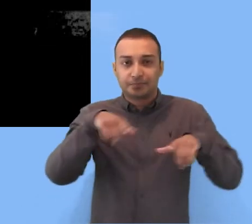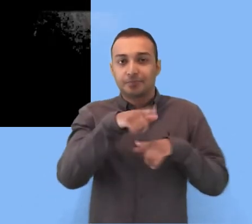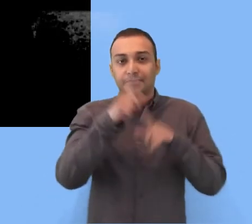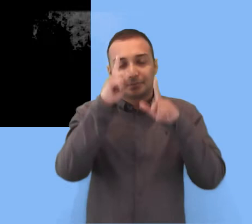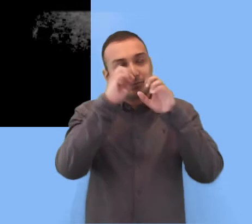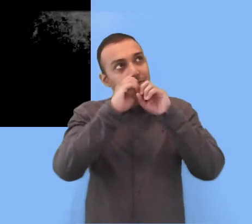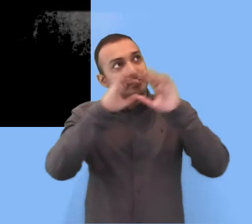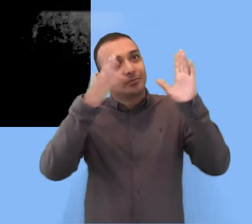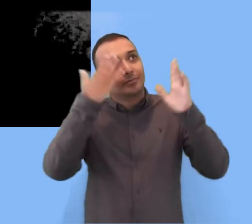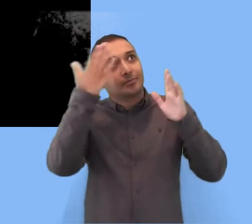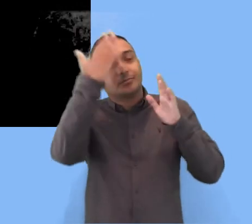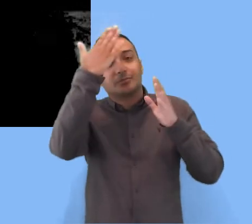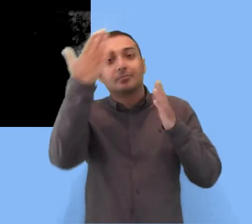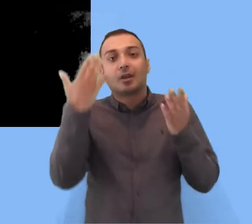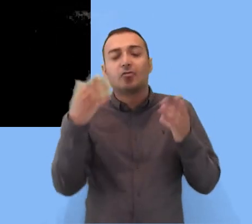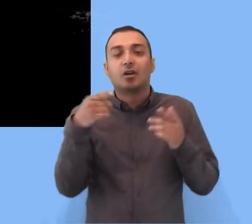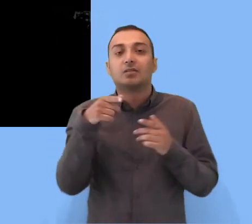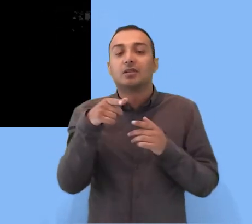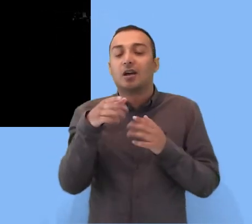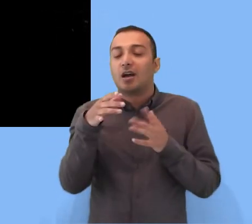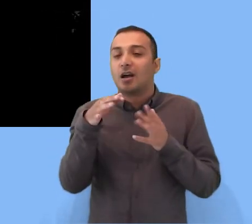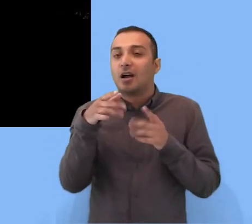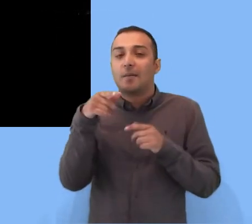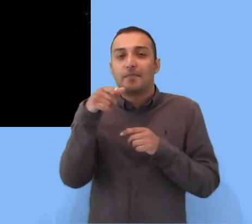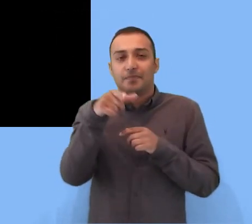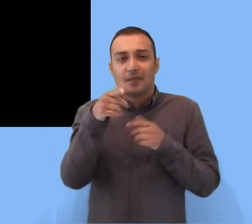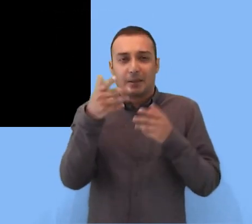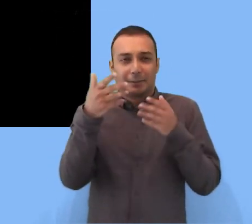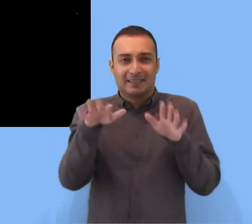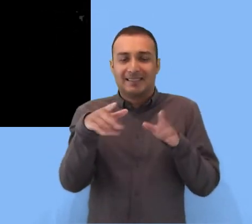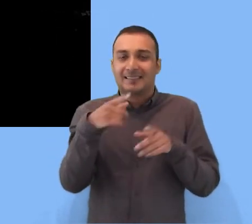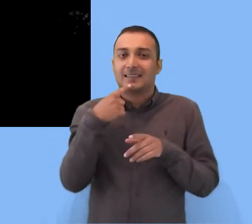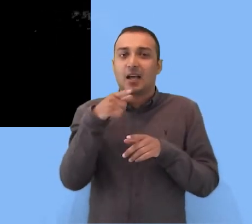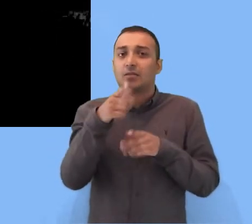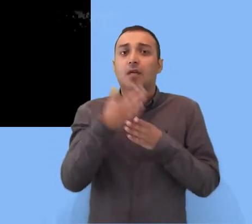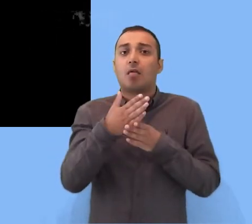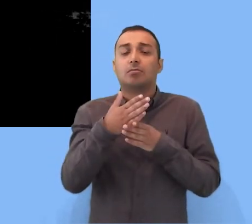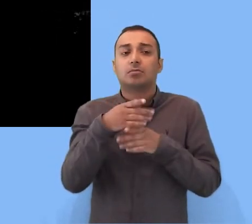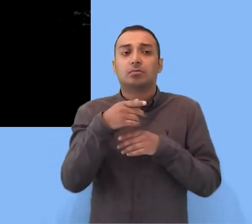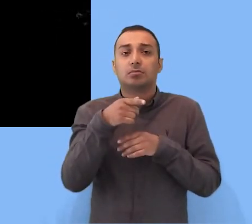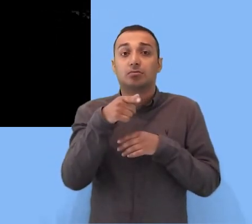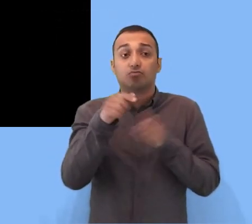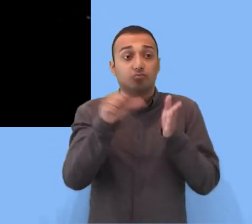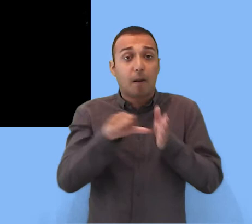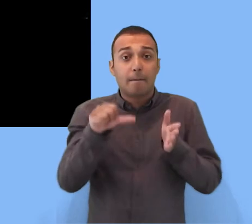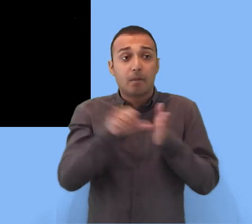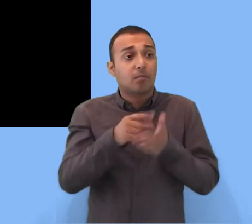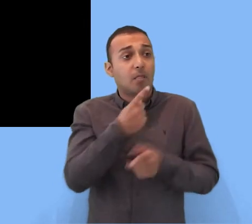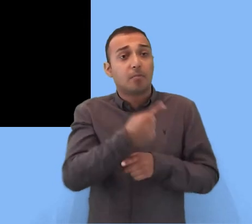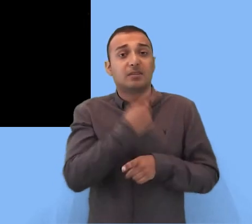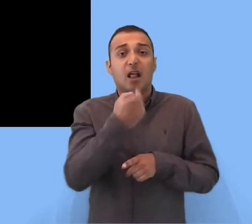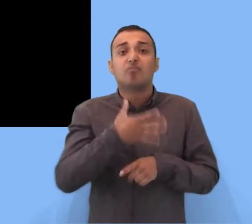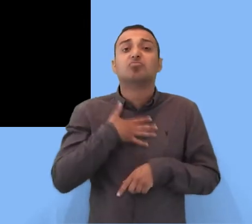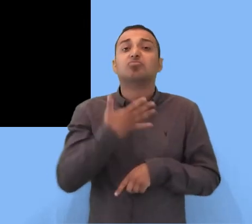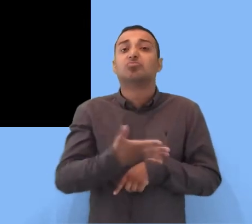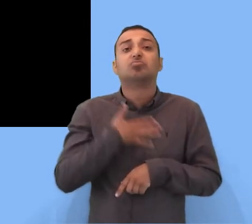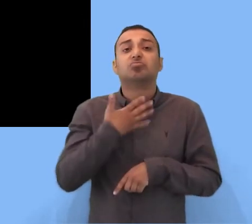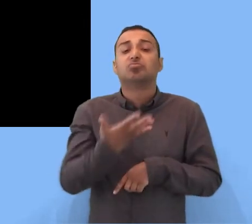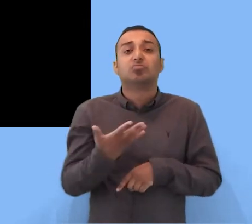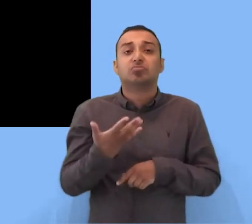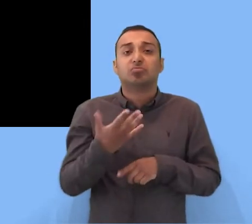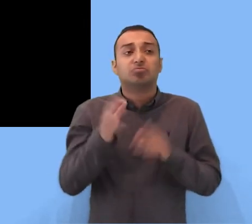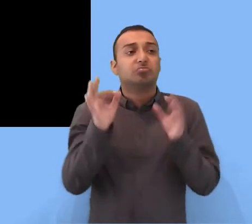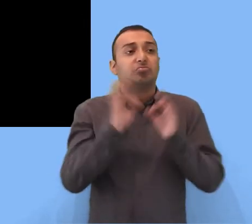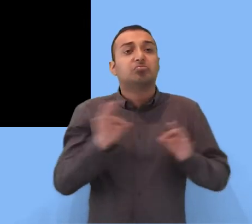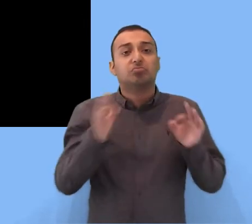the question, sorry, I'll get the exact wording. You mentioned it's not an issue of low aspirations, but a lack of scaffolding. Could you elaborate a